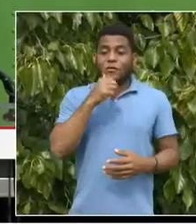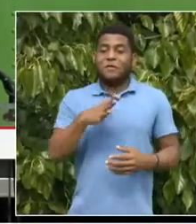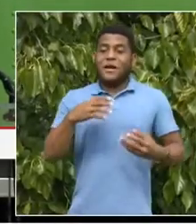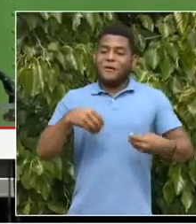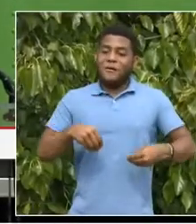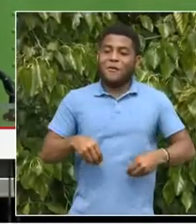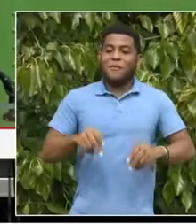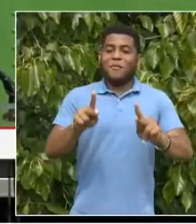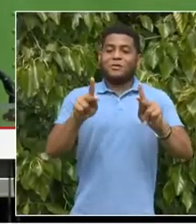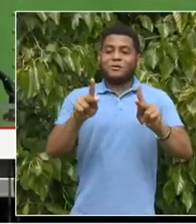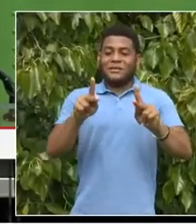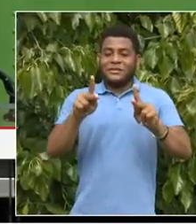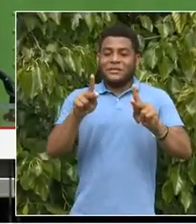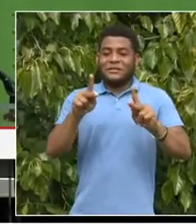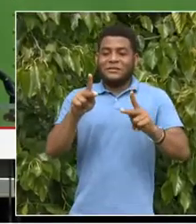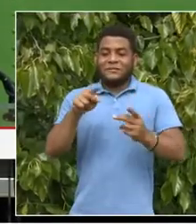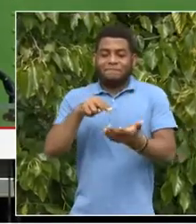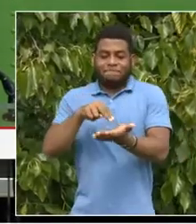until the age of